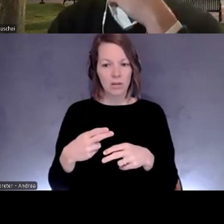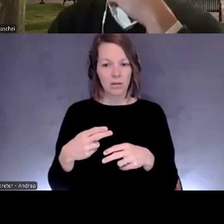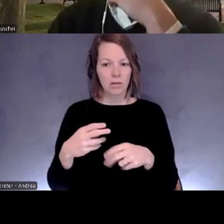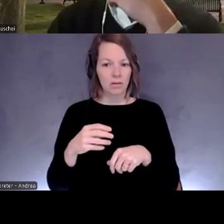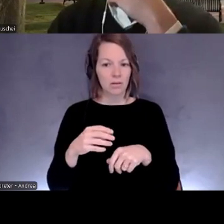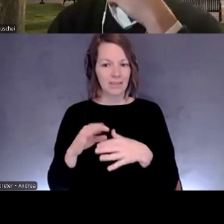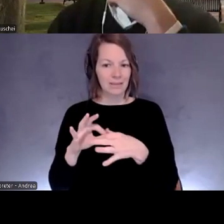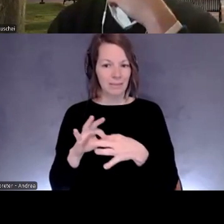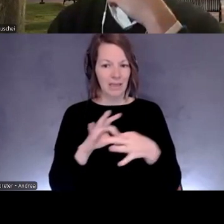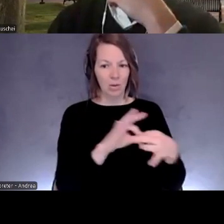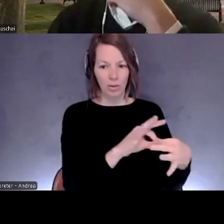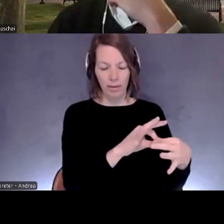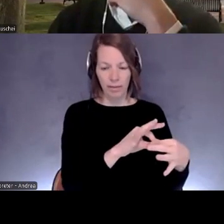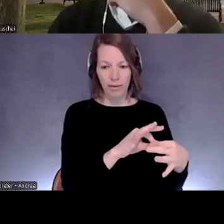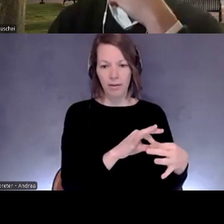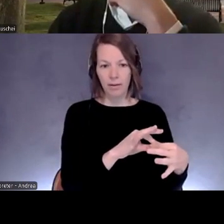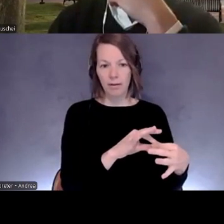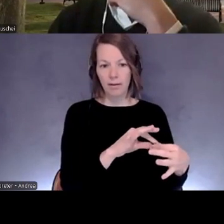with the